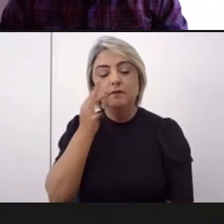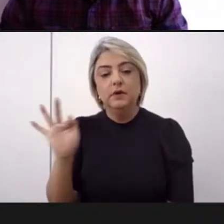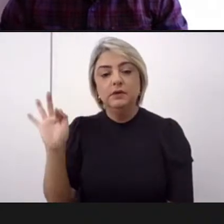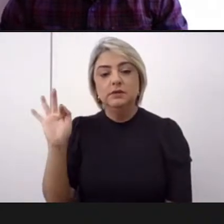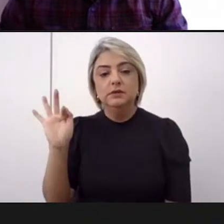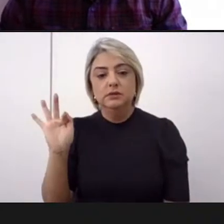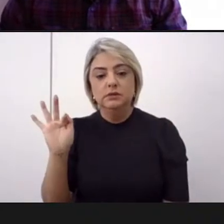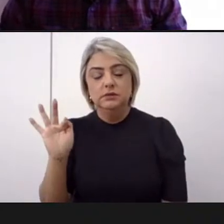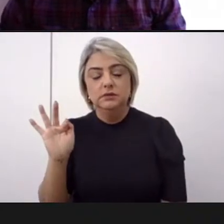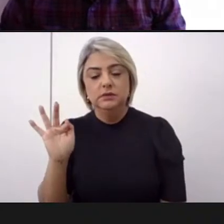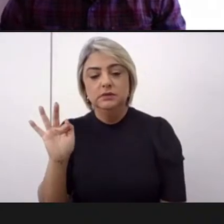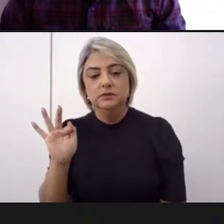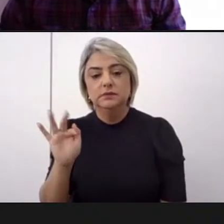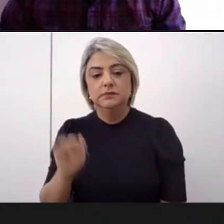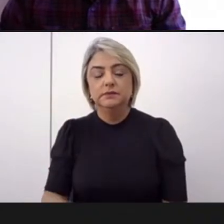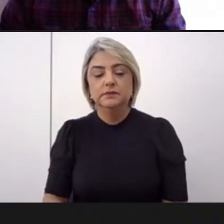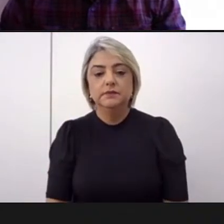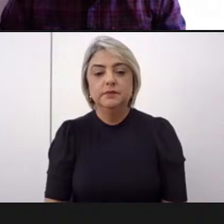and European law